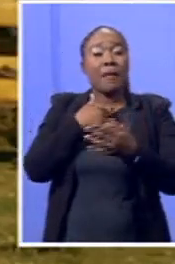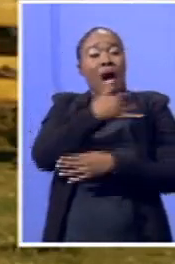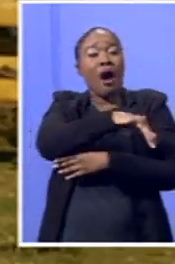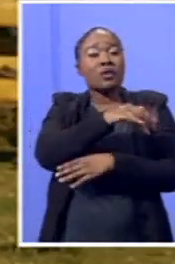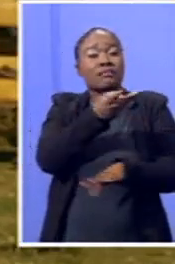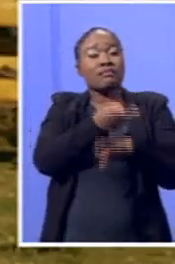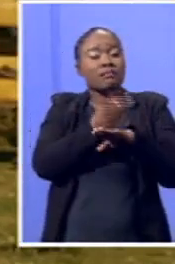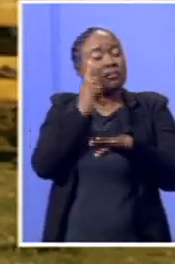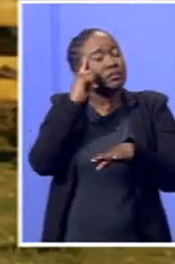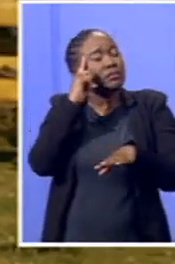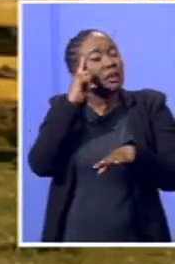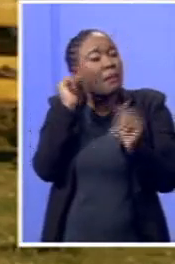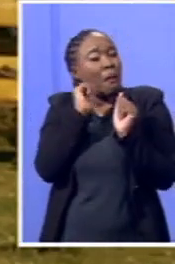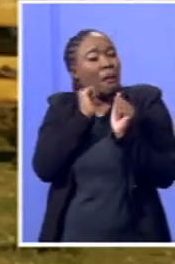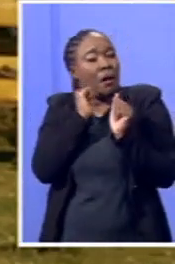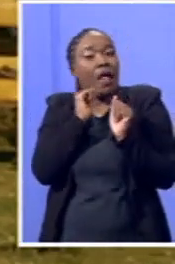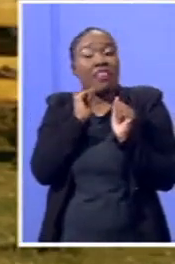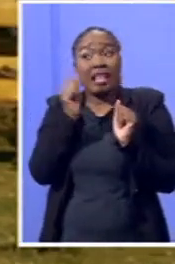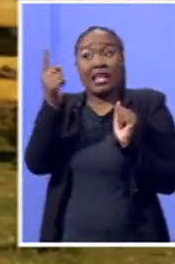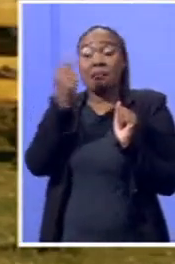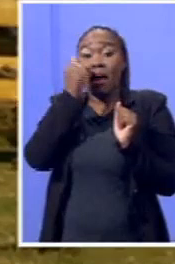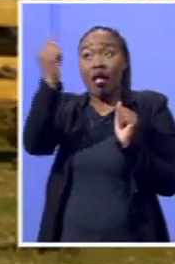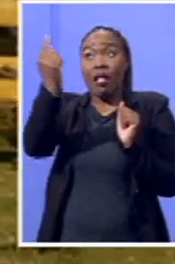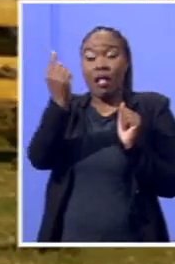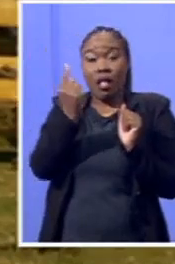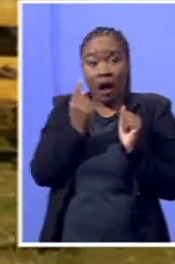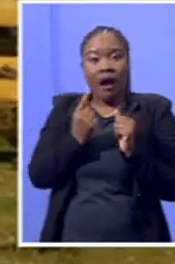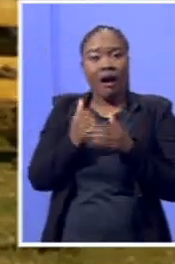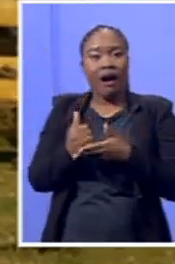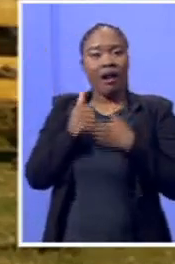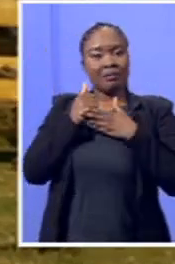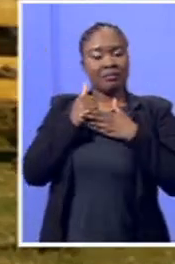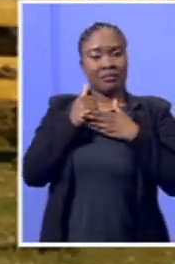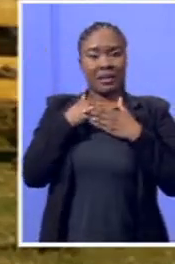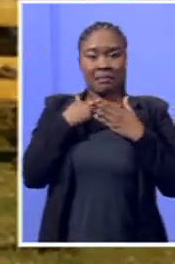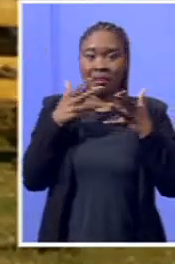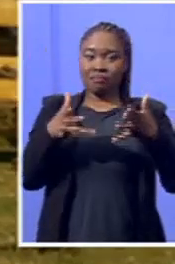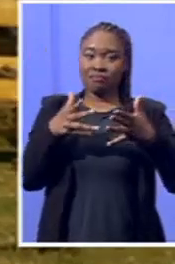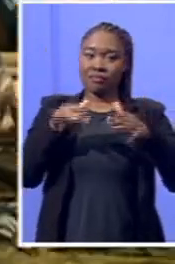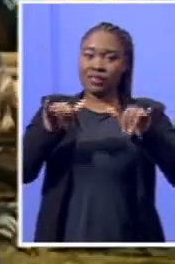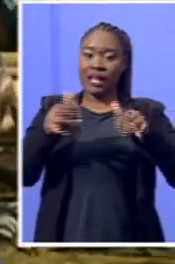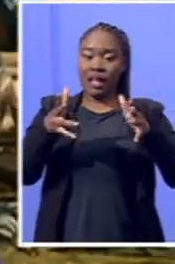up until this man came to my rescue. He wanted me to stay here. I am better